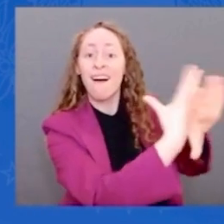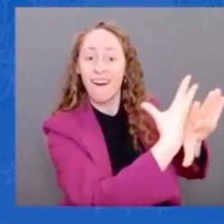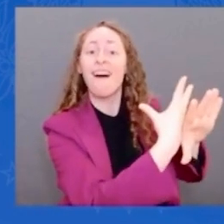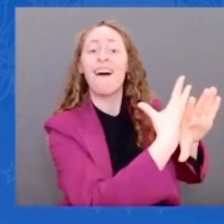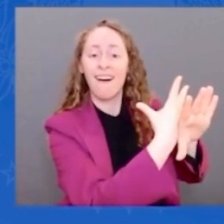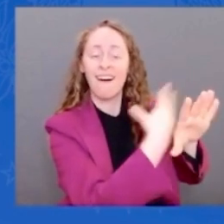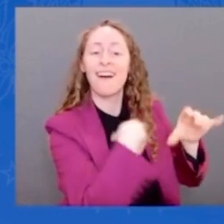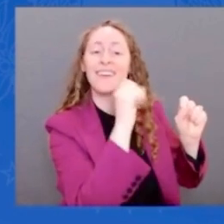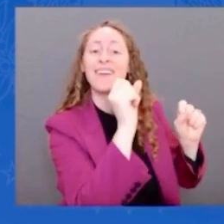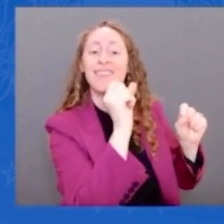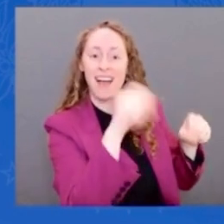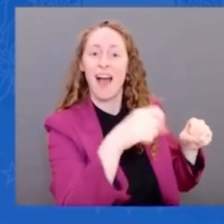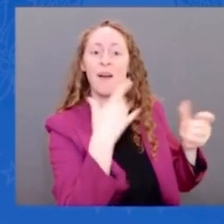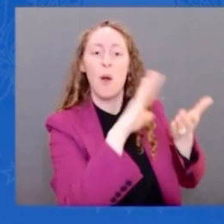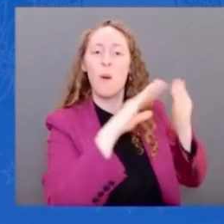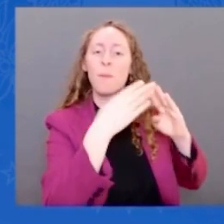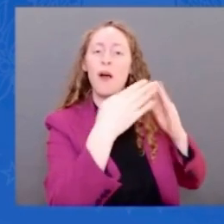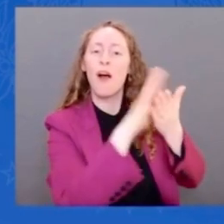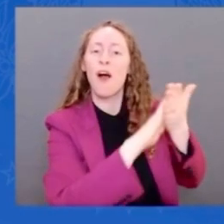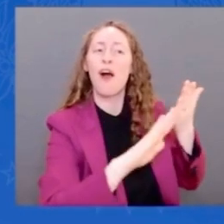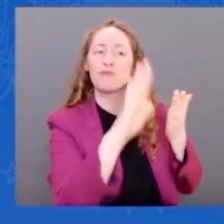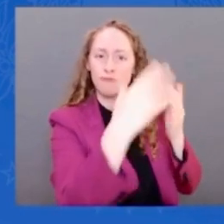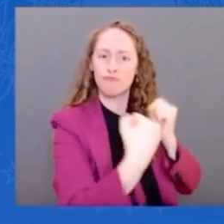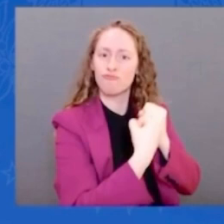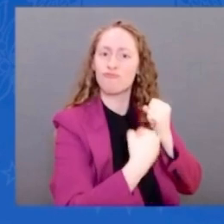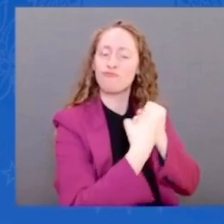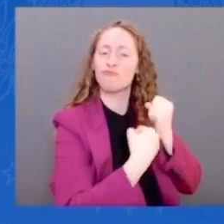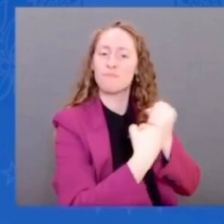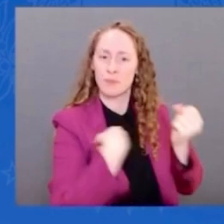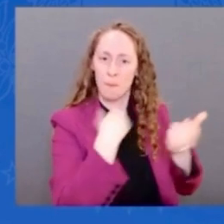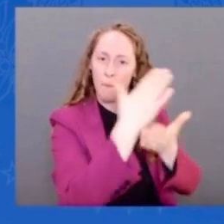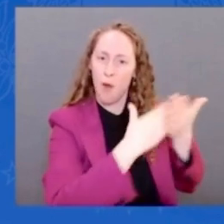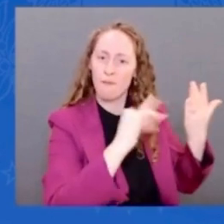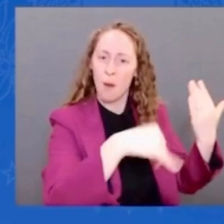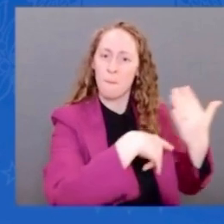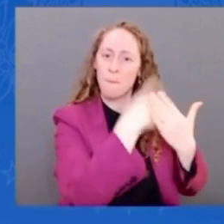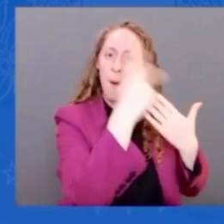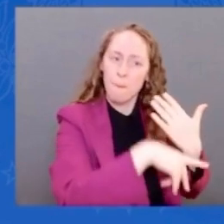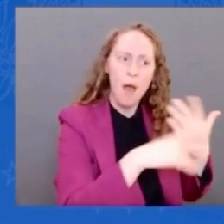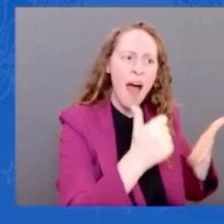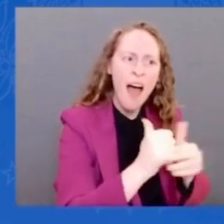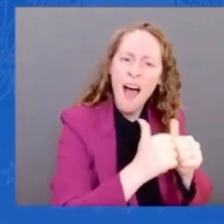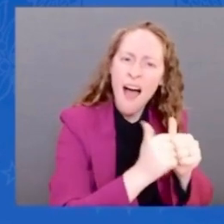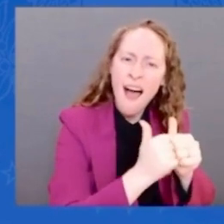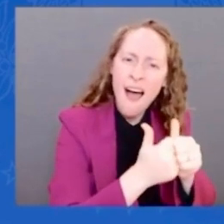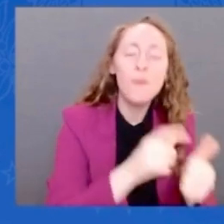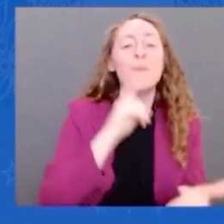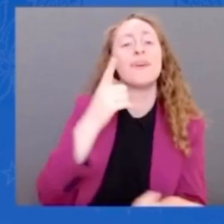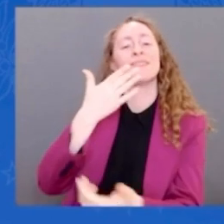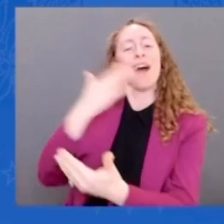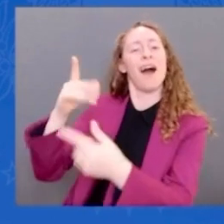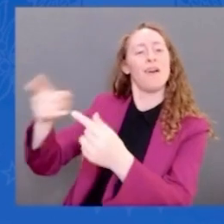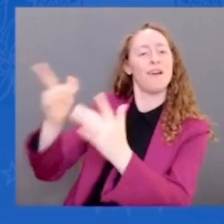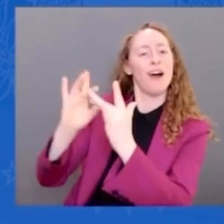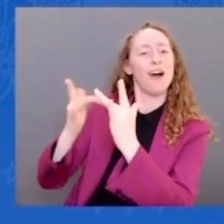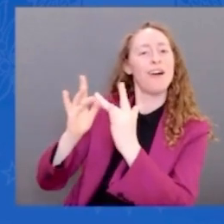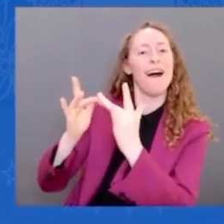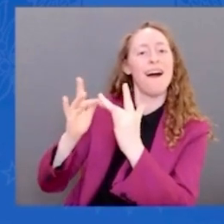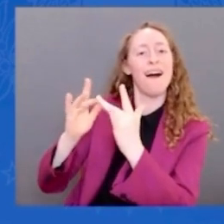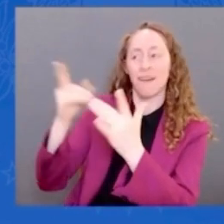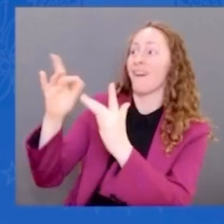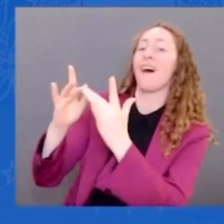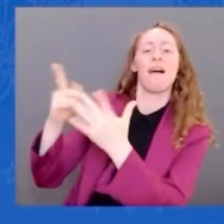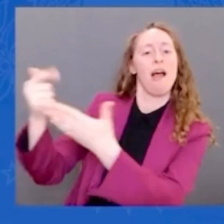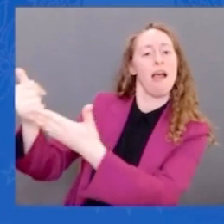enough to keep me present and actively participating. My oldest son will be